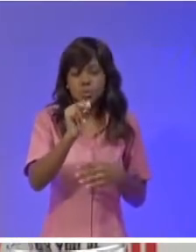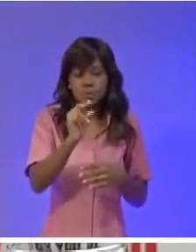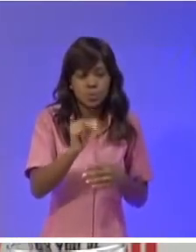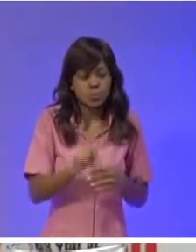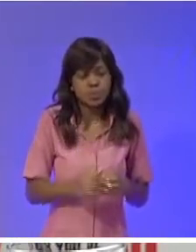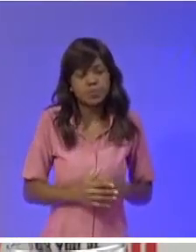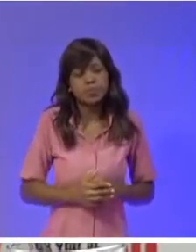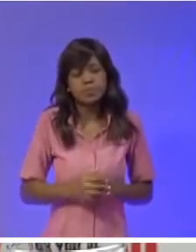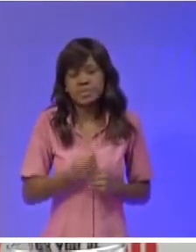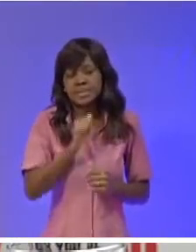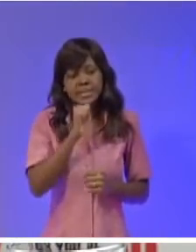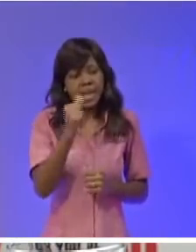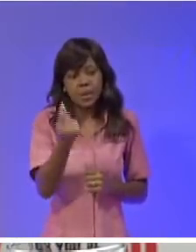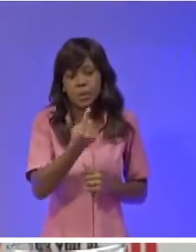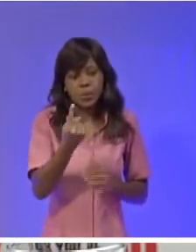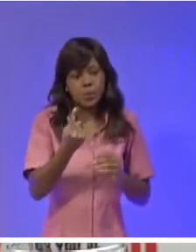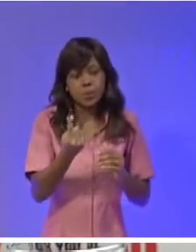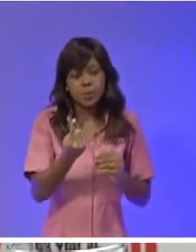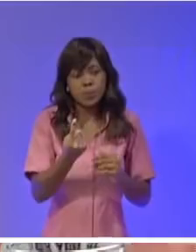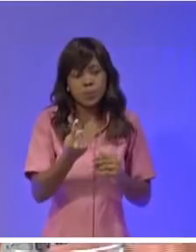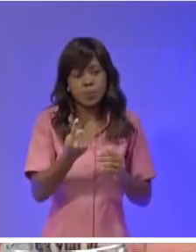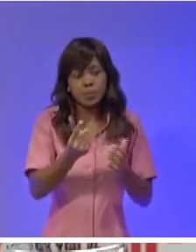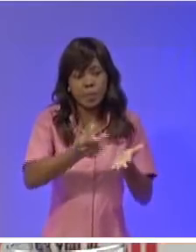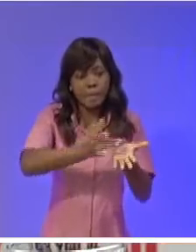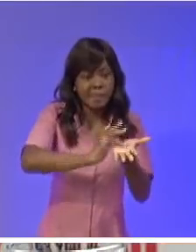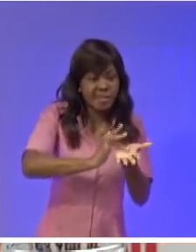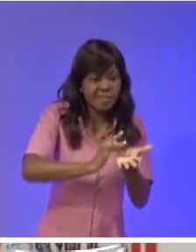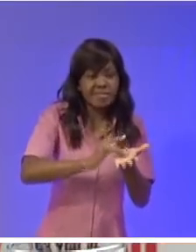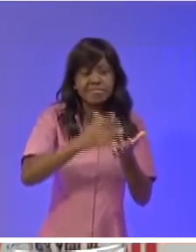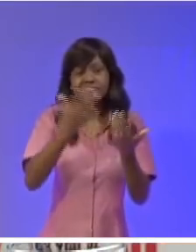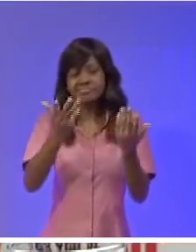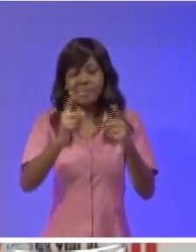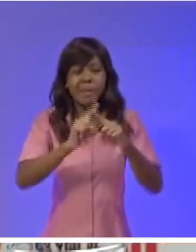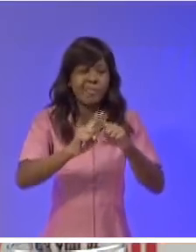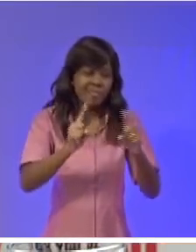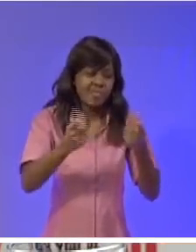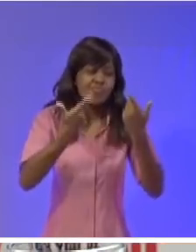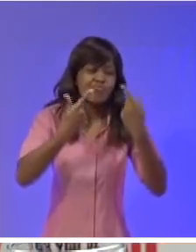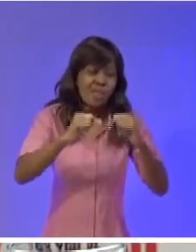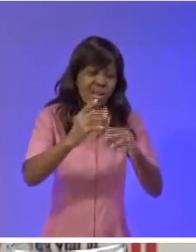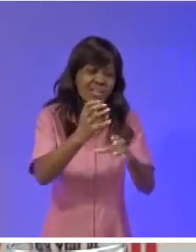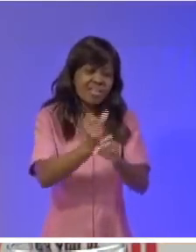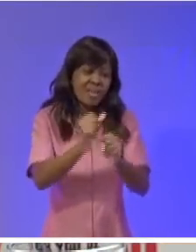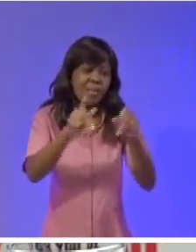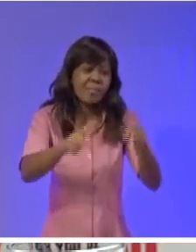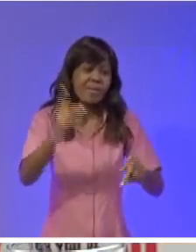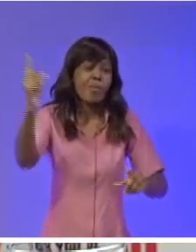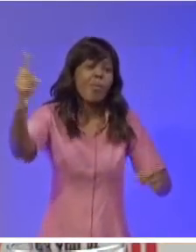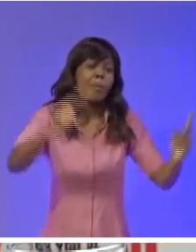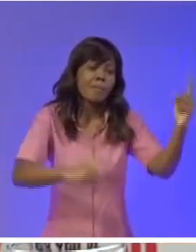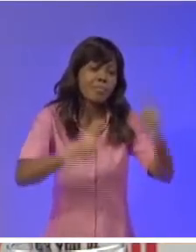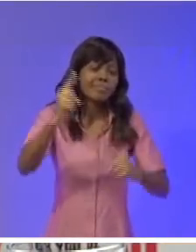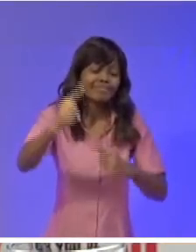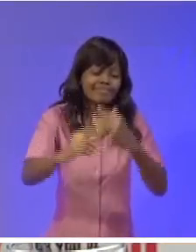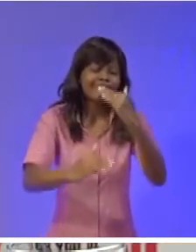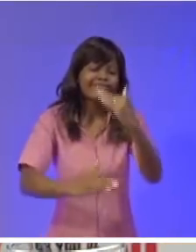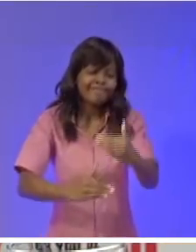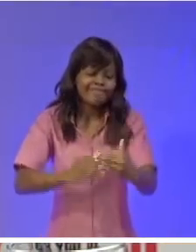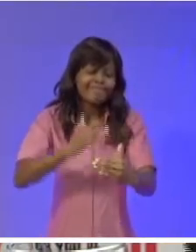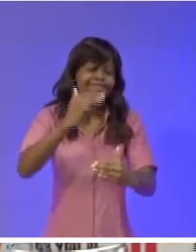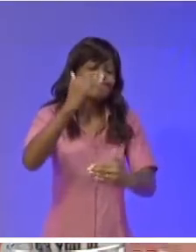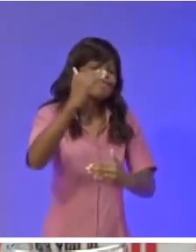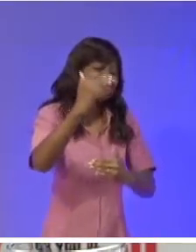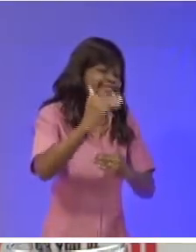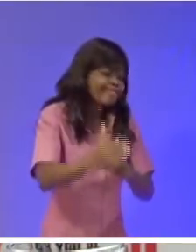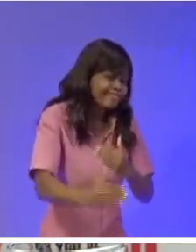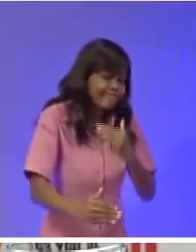of making sure that people come in an orderly fashion, depending on when last they get there. Because if word